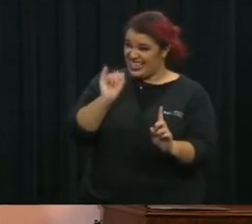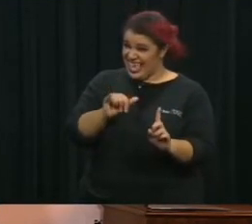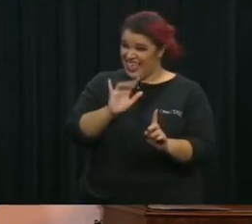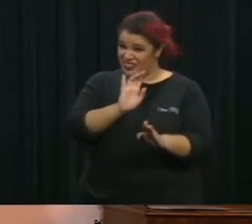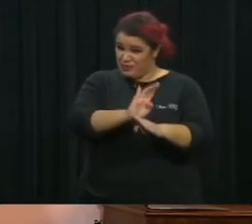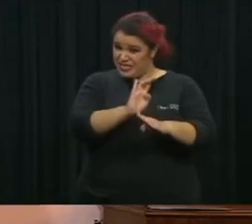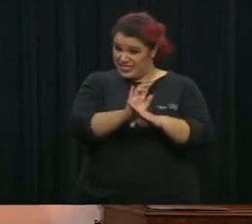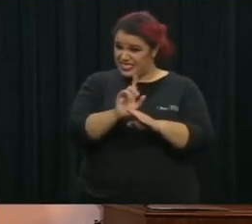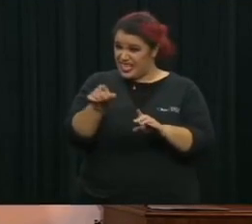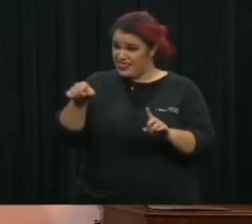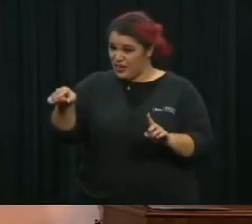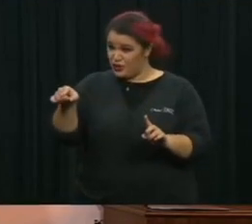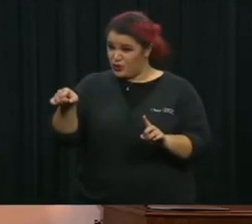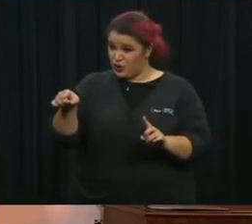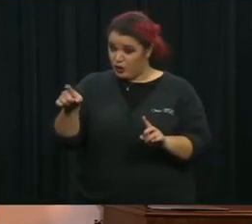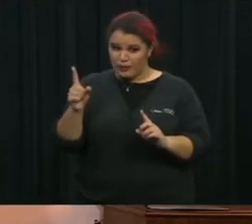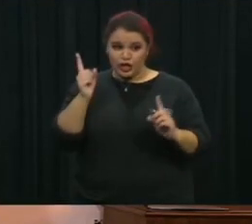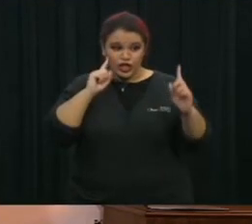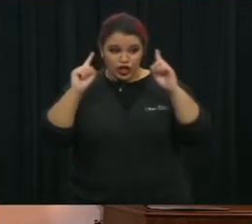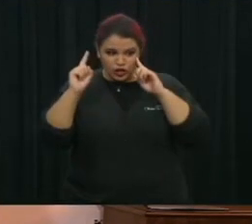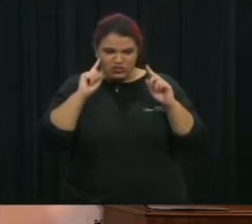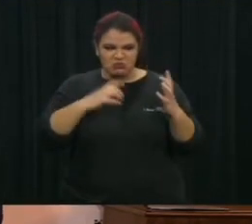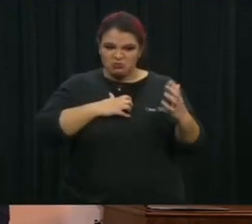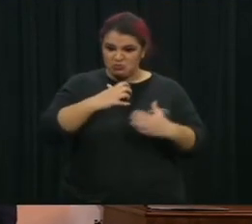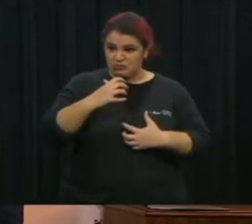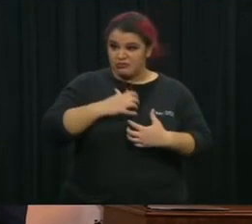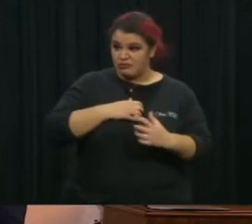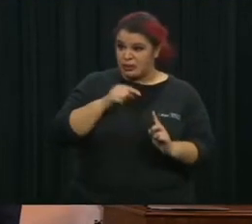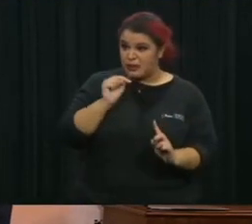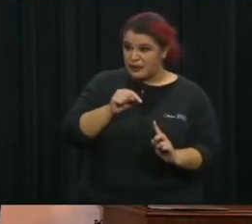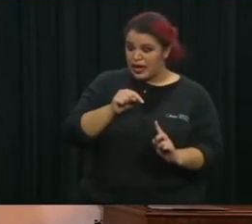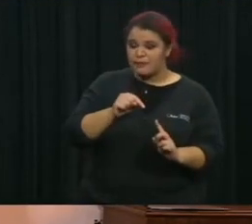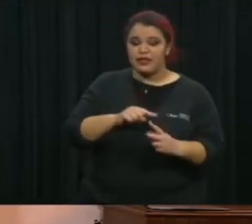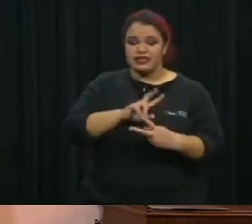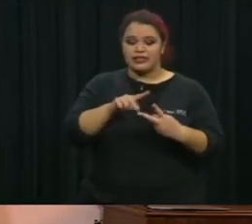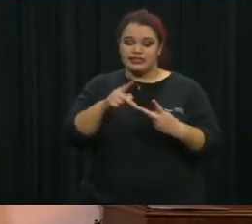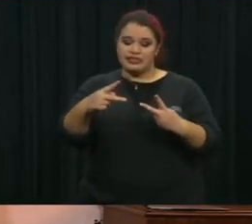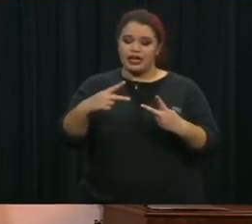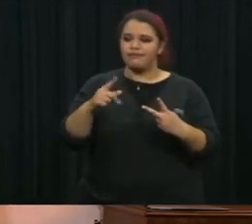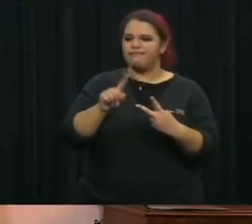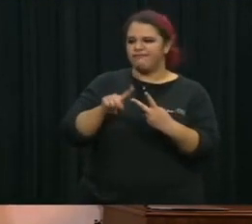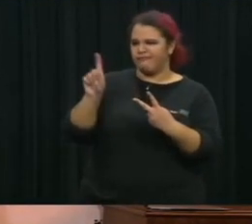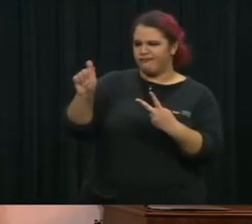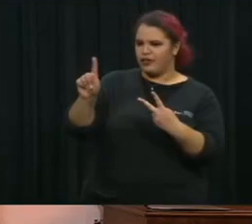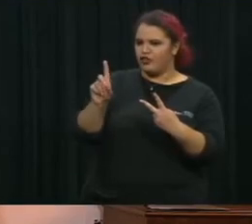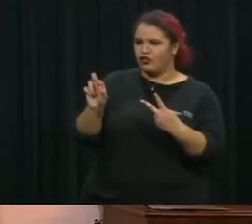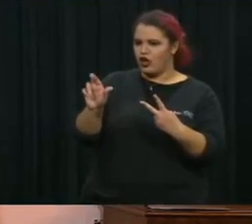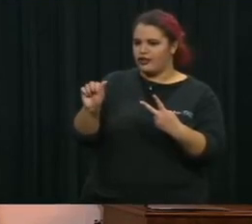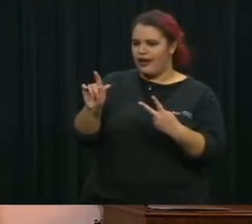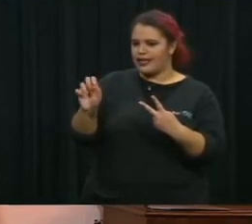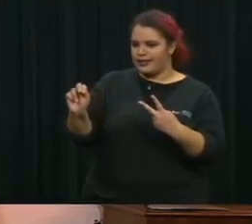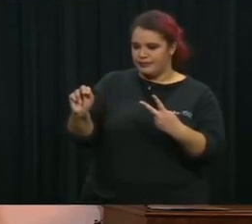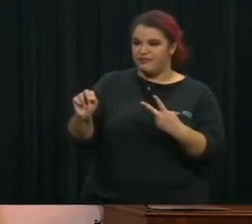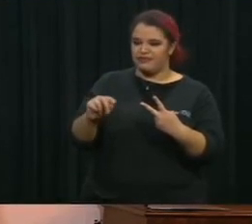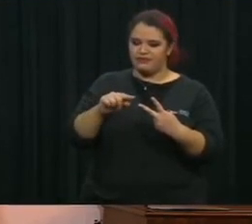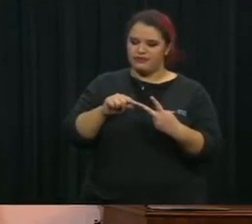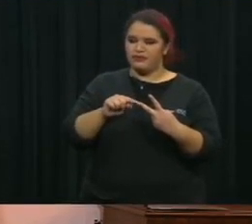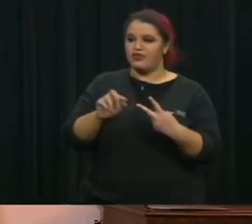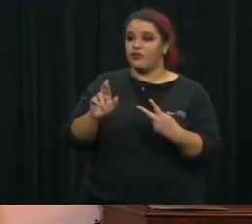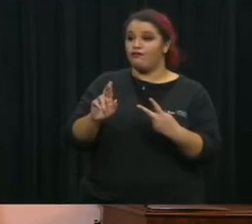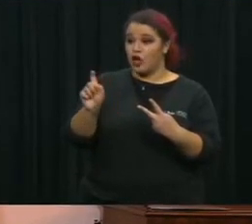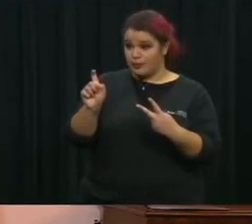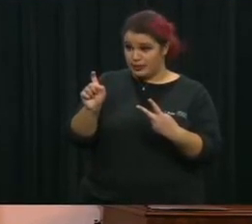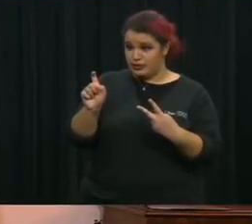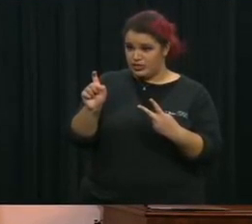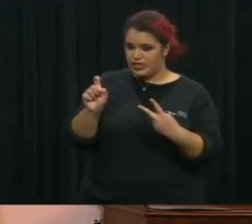businesses that you are receiving complaints about as well? And to Dr. Acton, regarding pharmacies, they're among the last